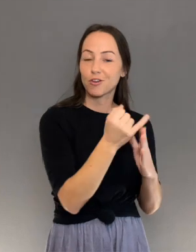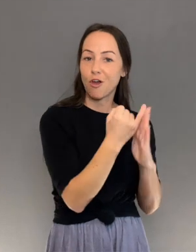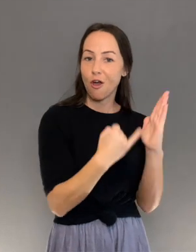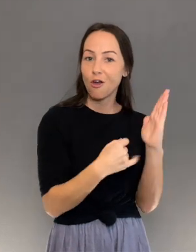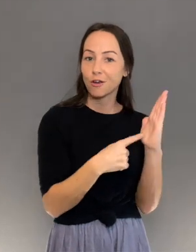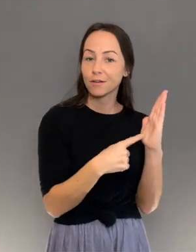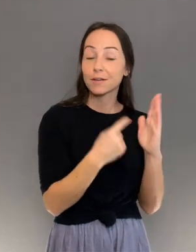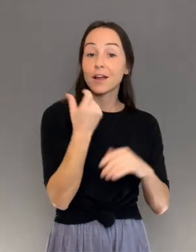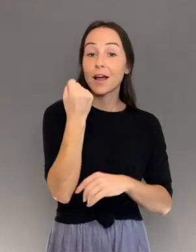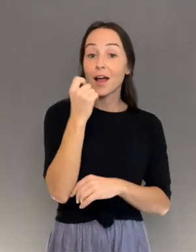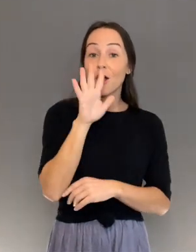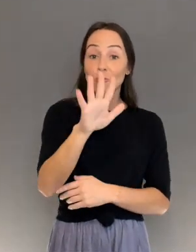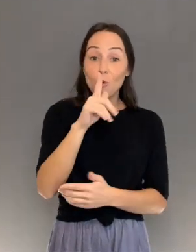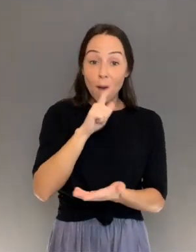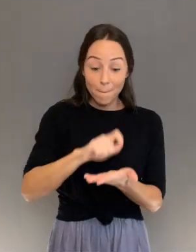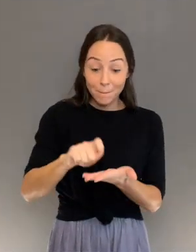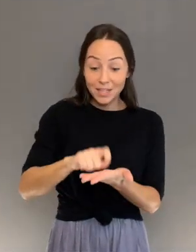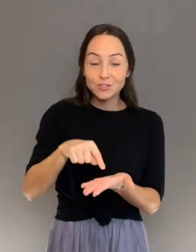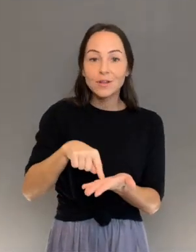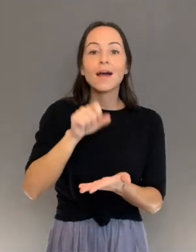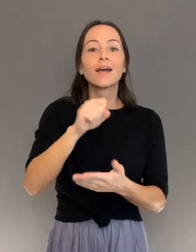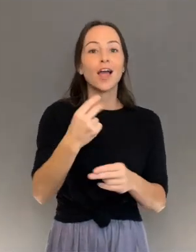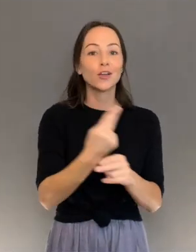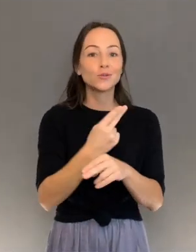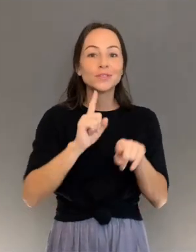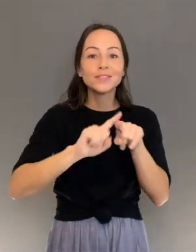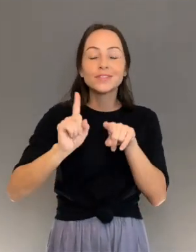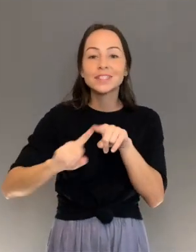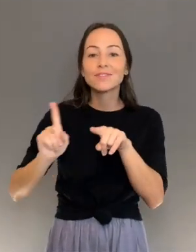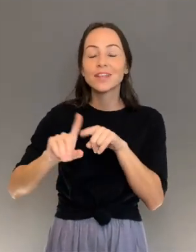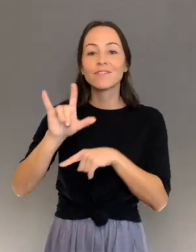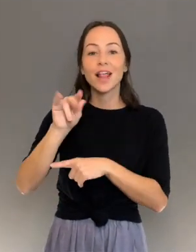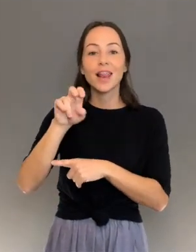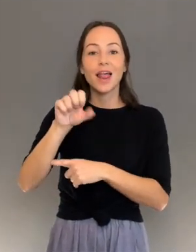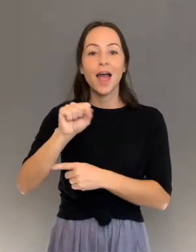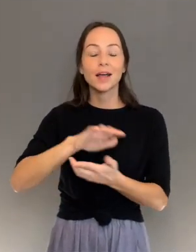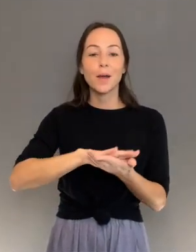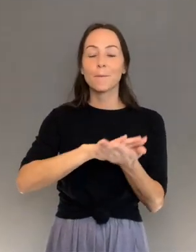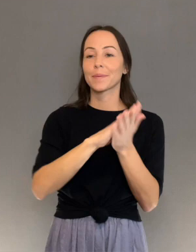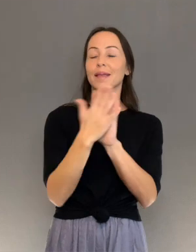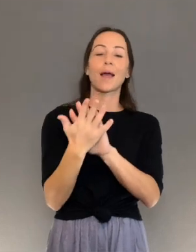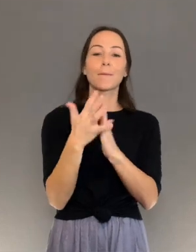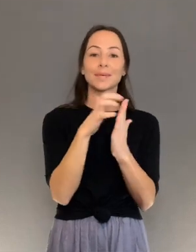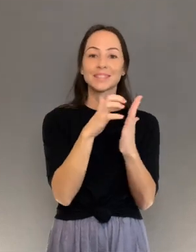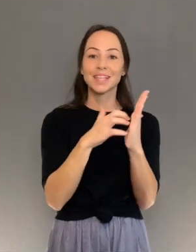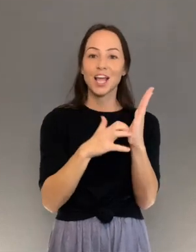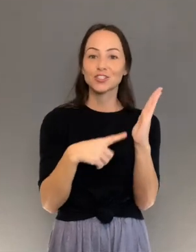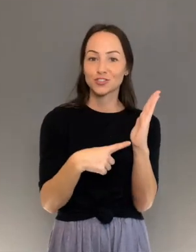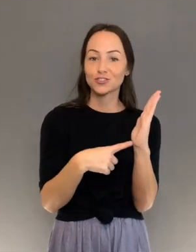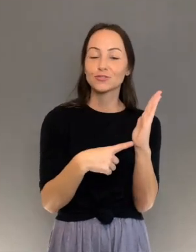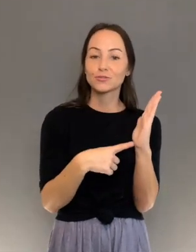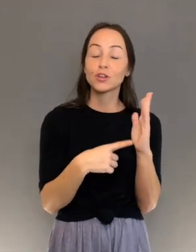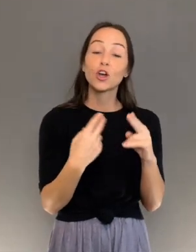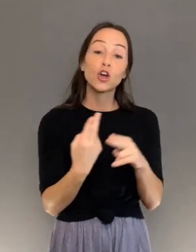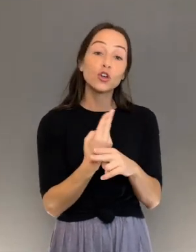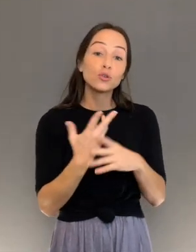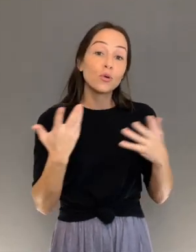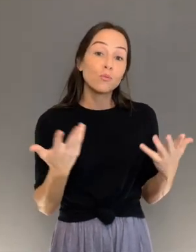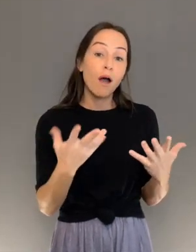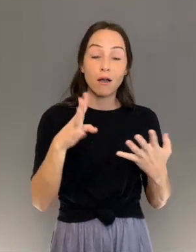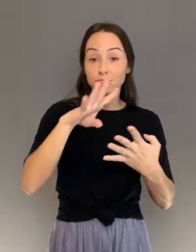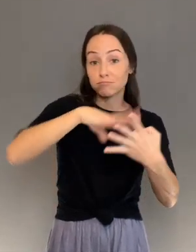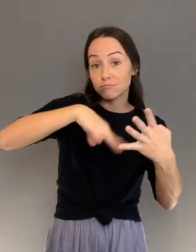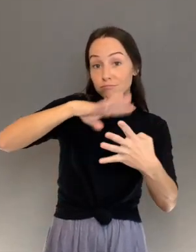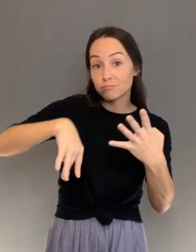your pencil, you can use different types of lines to create texture in your drawing. Use